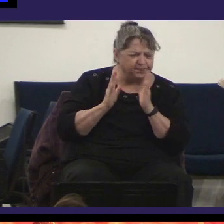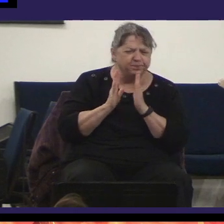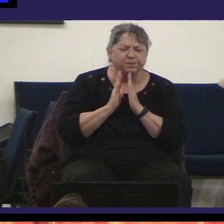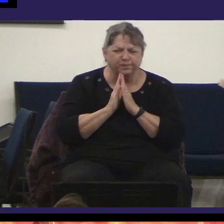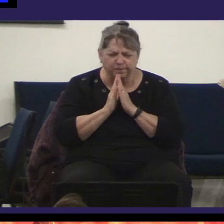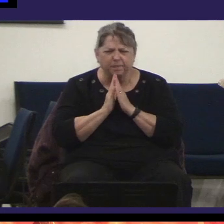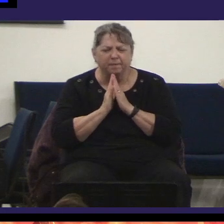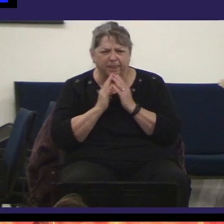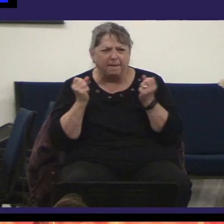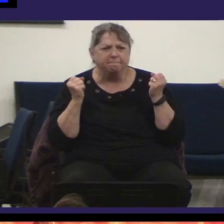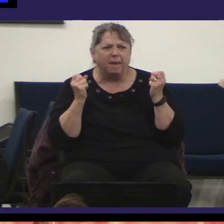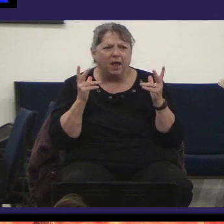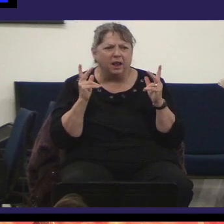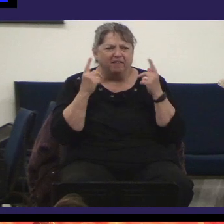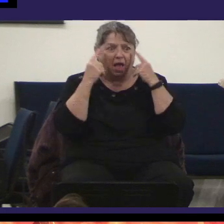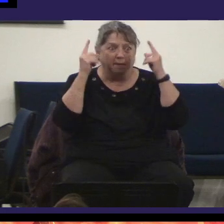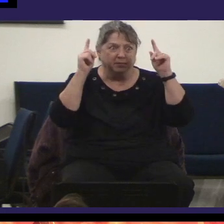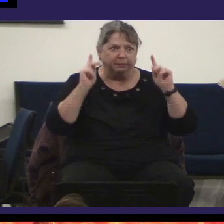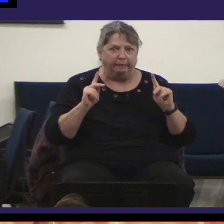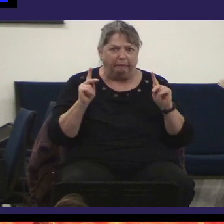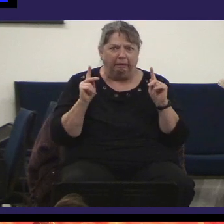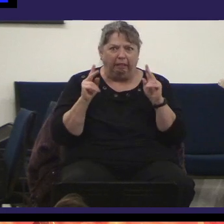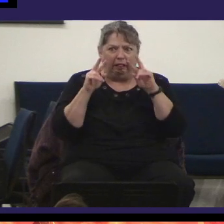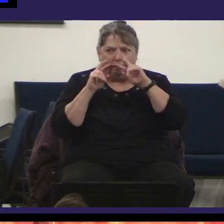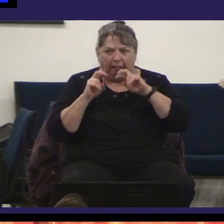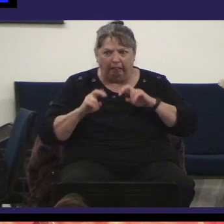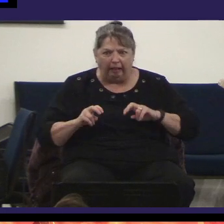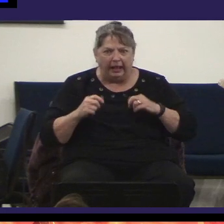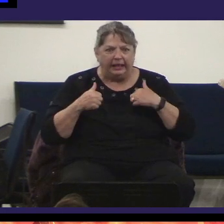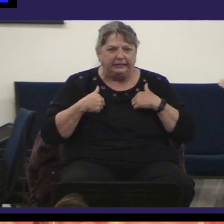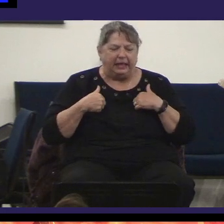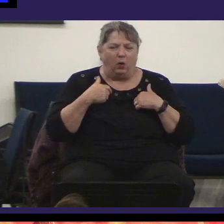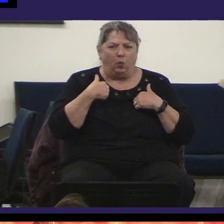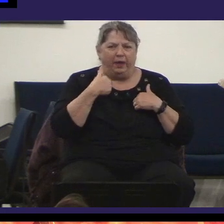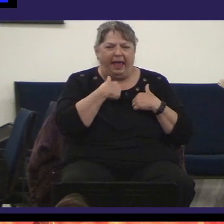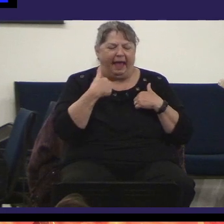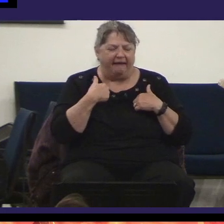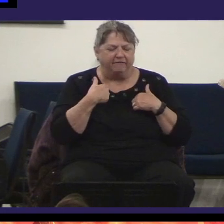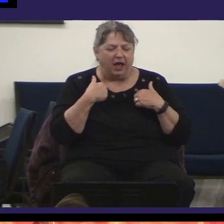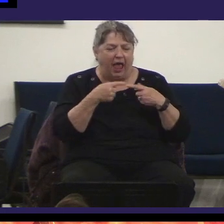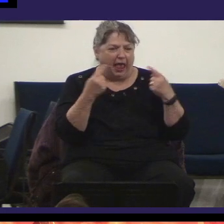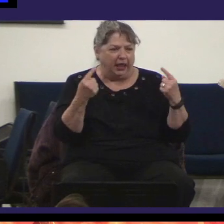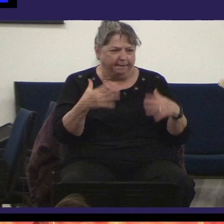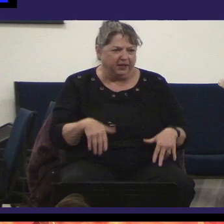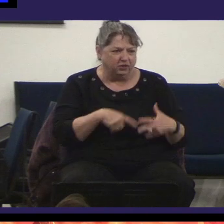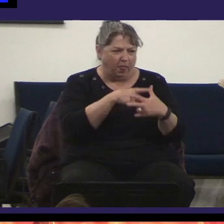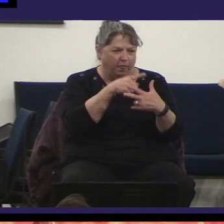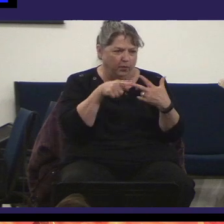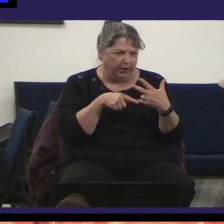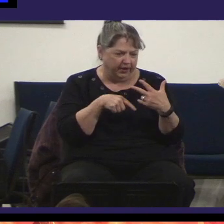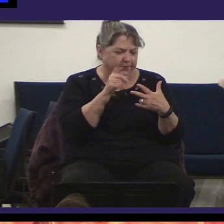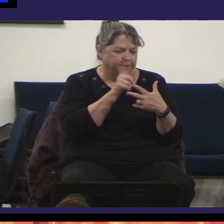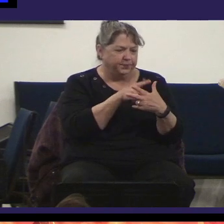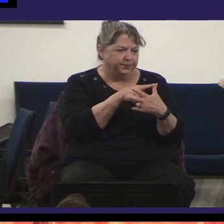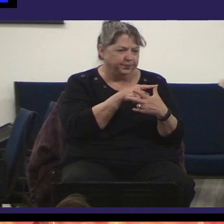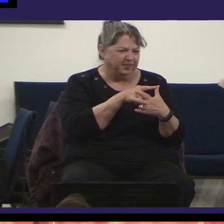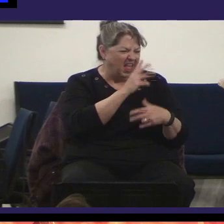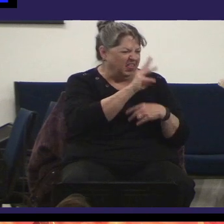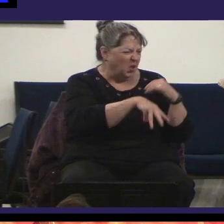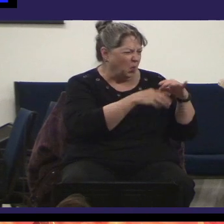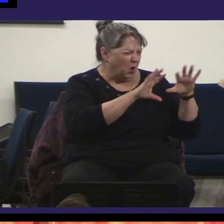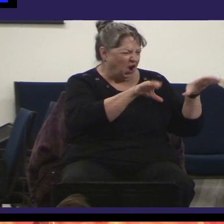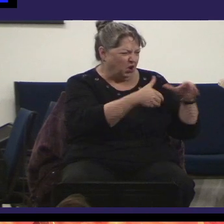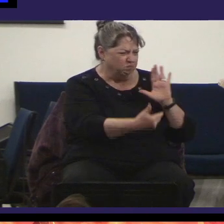theologians talk about there's like three enemies we have as Christians. We have the world,